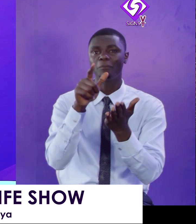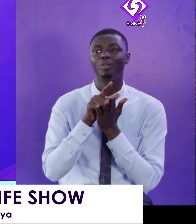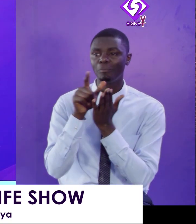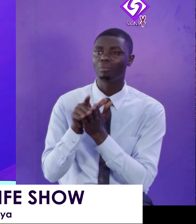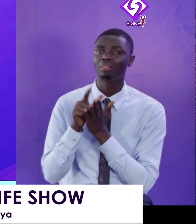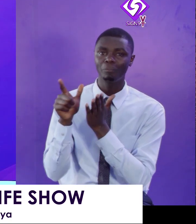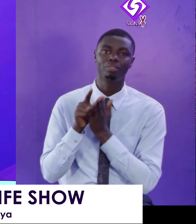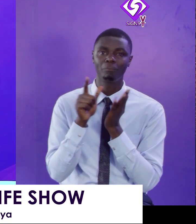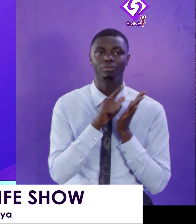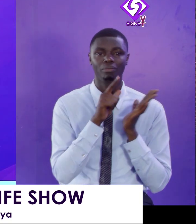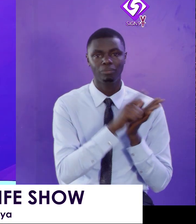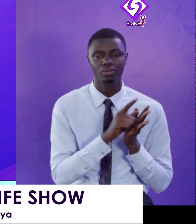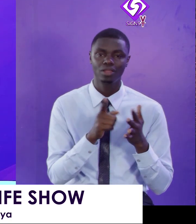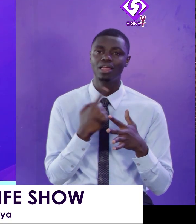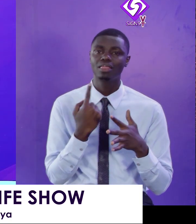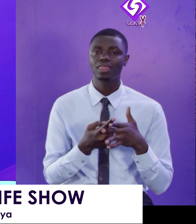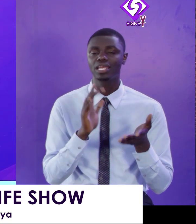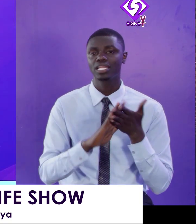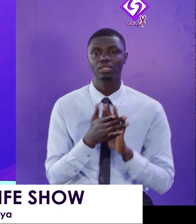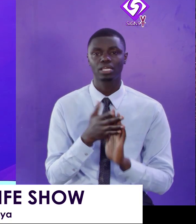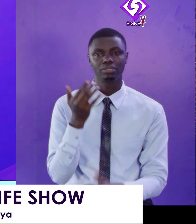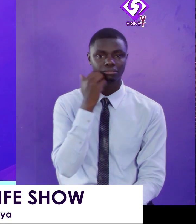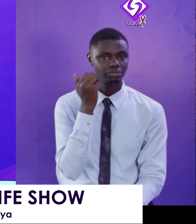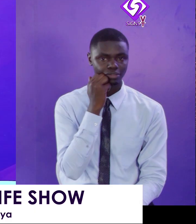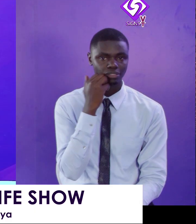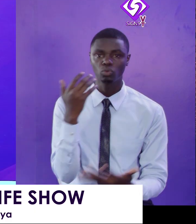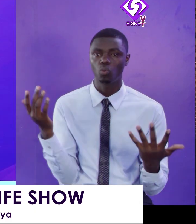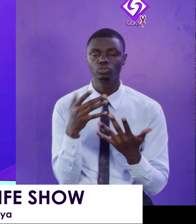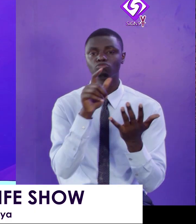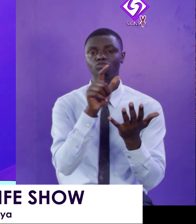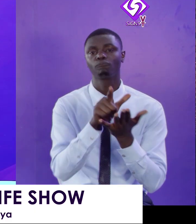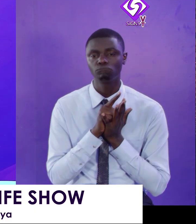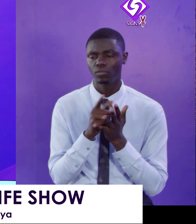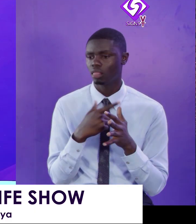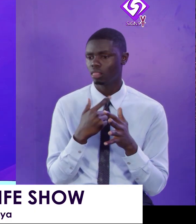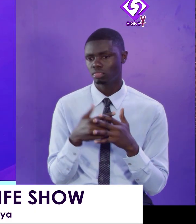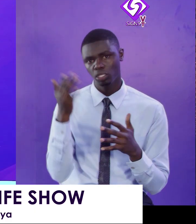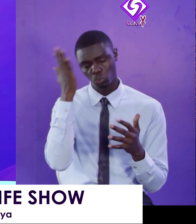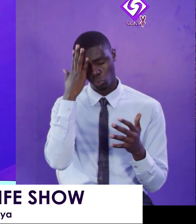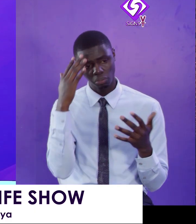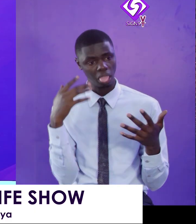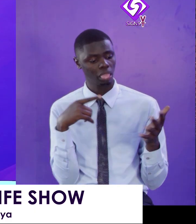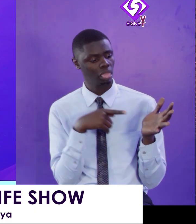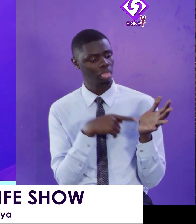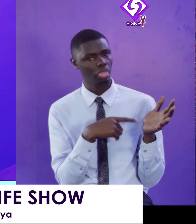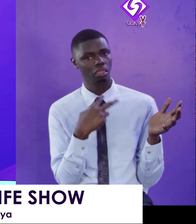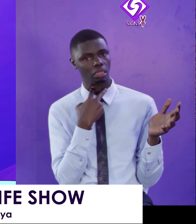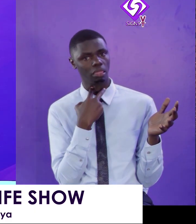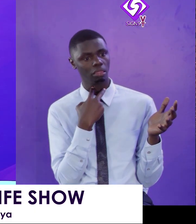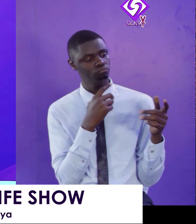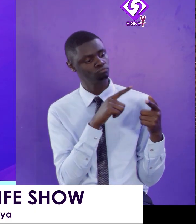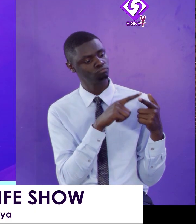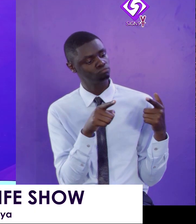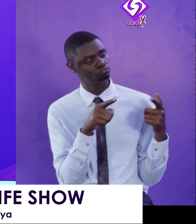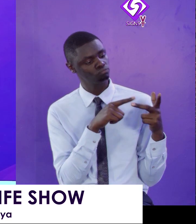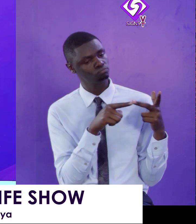than not, it becomes like a sickness where you just borrow and you discover that you are in debt. There is a debt of this nature